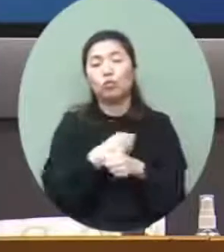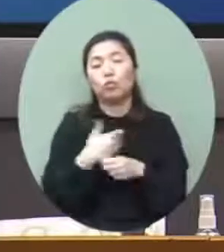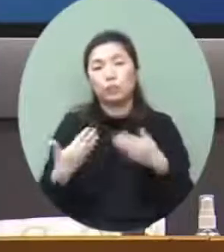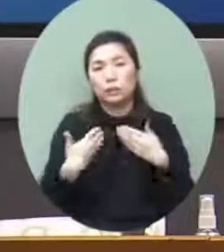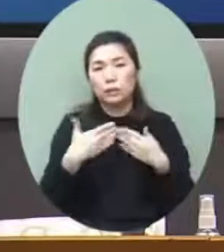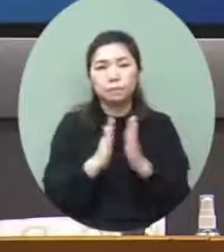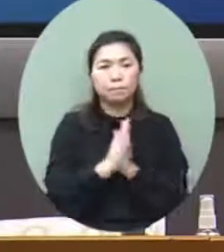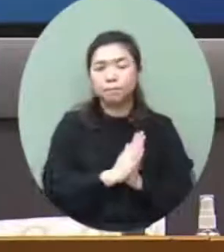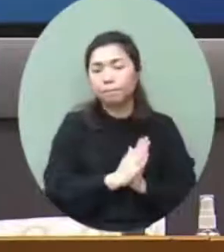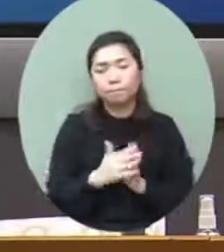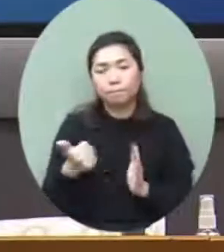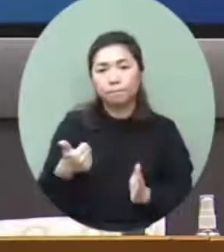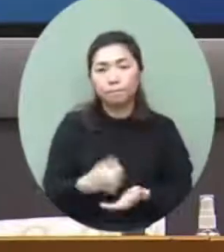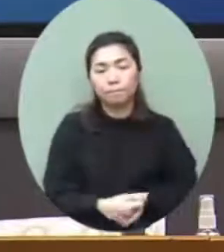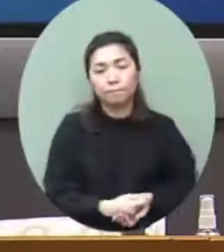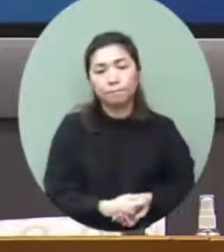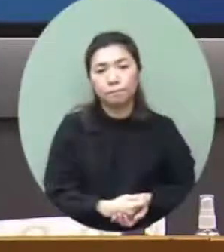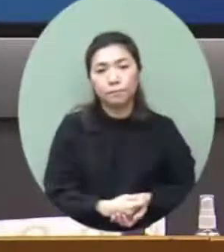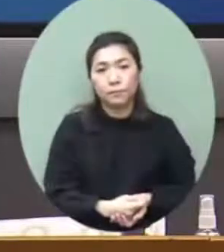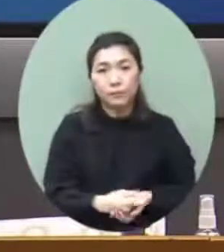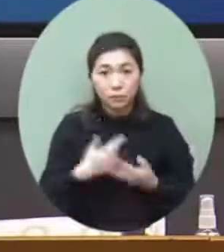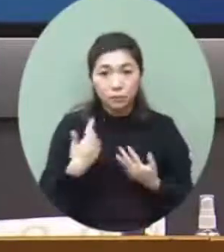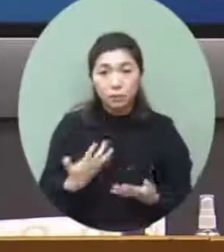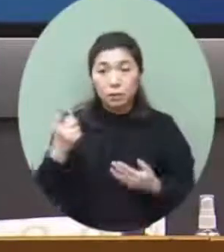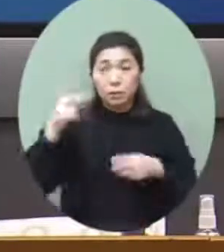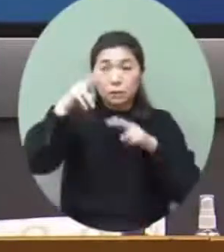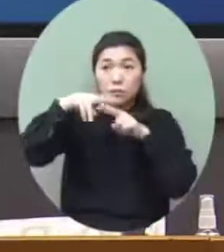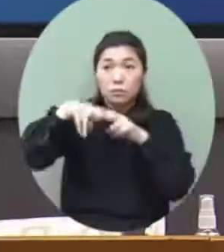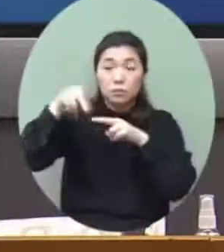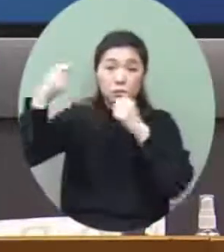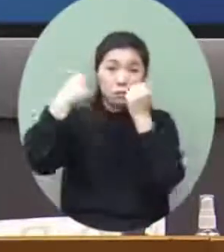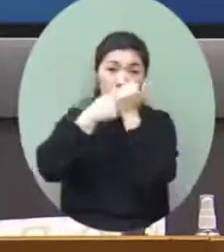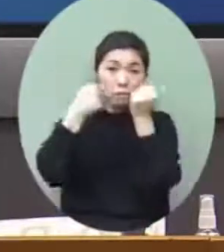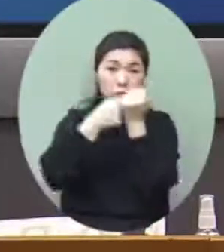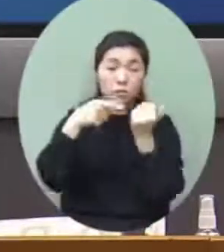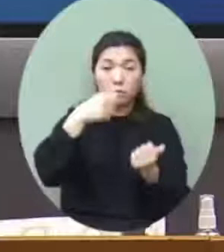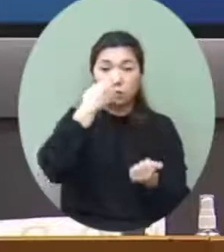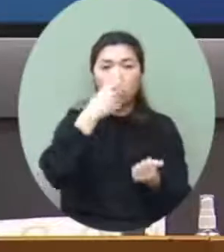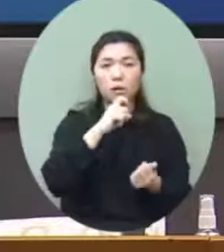synergy with our team at the hospital authority.